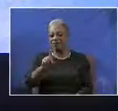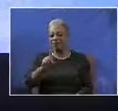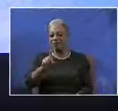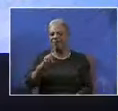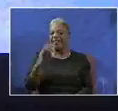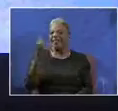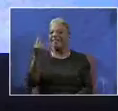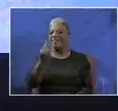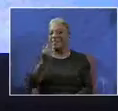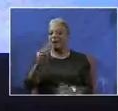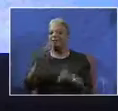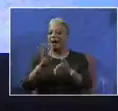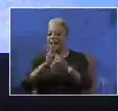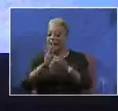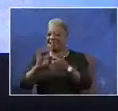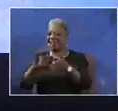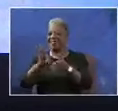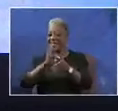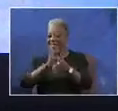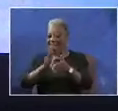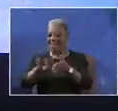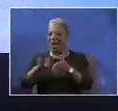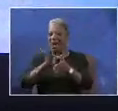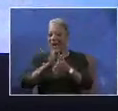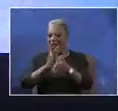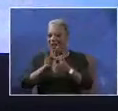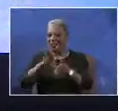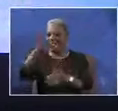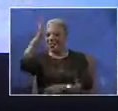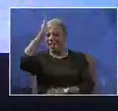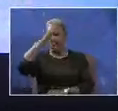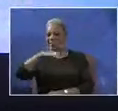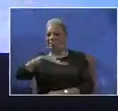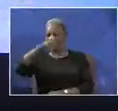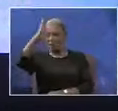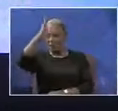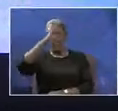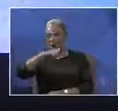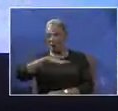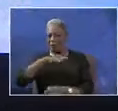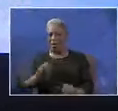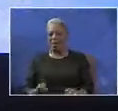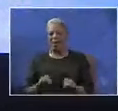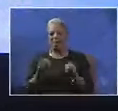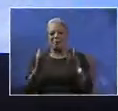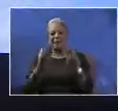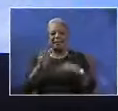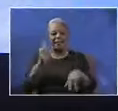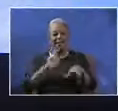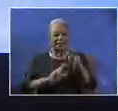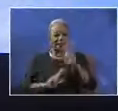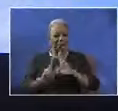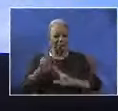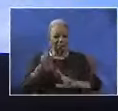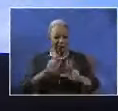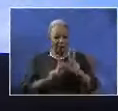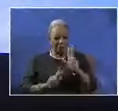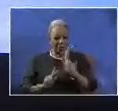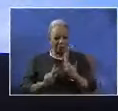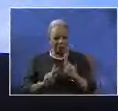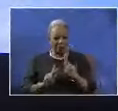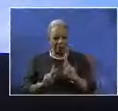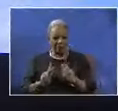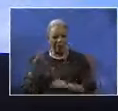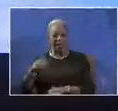them. Somebody had to count. This is how many people there are. We know God's not opposed